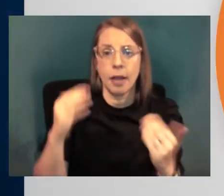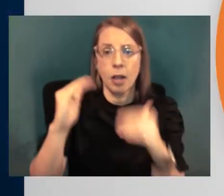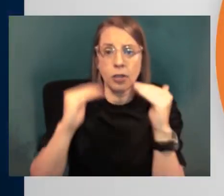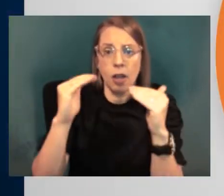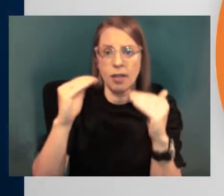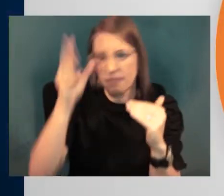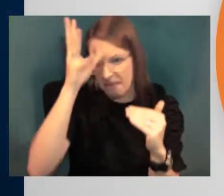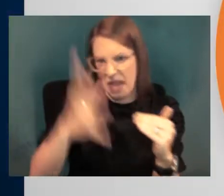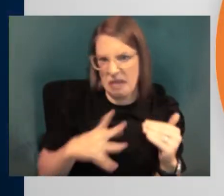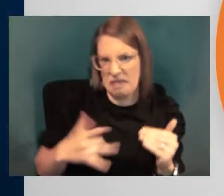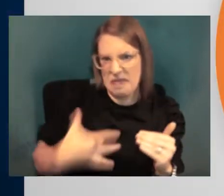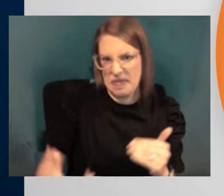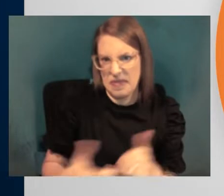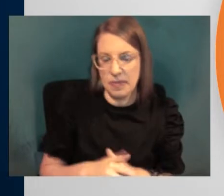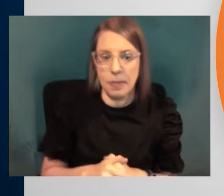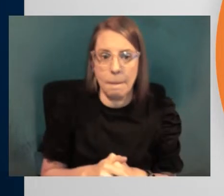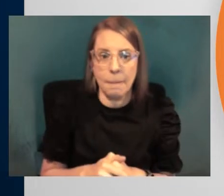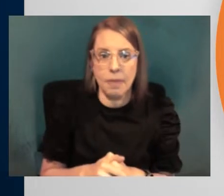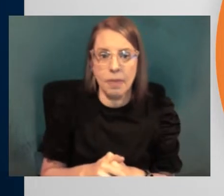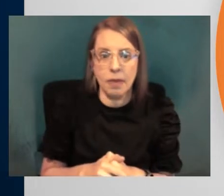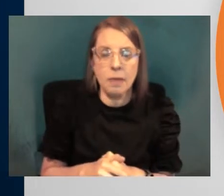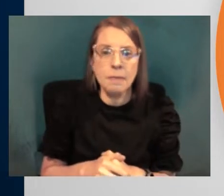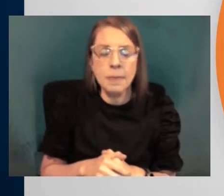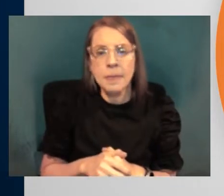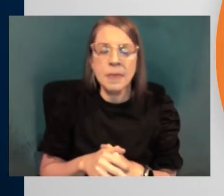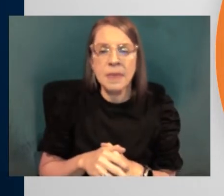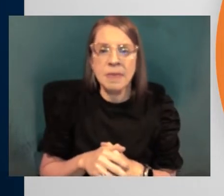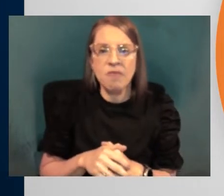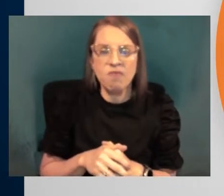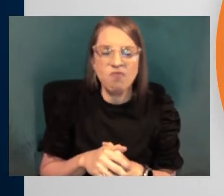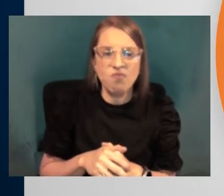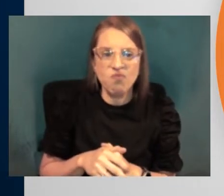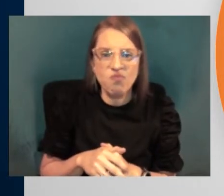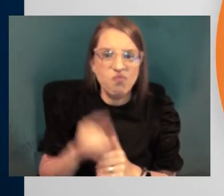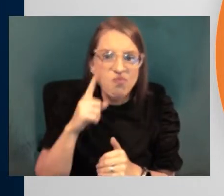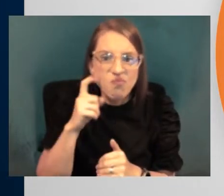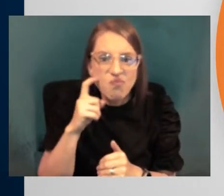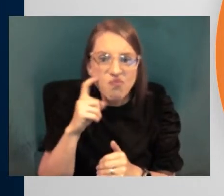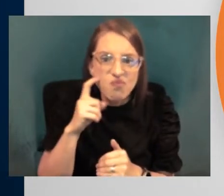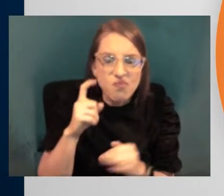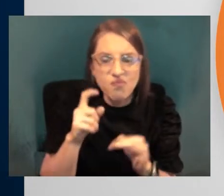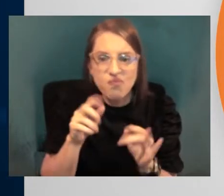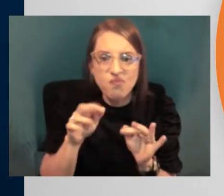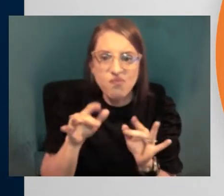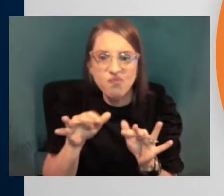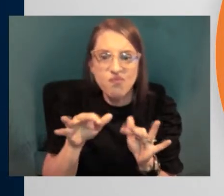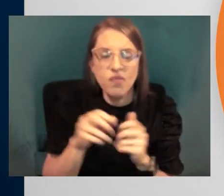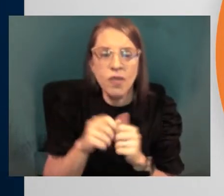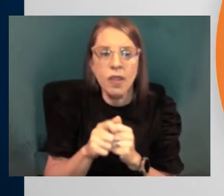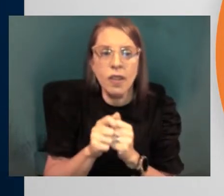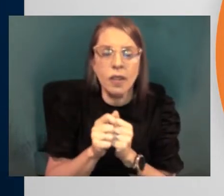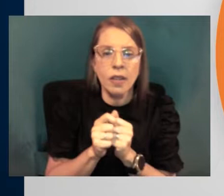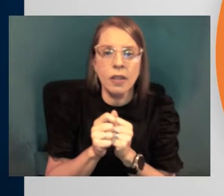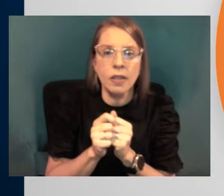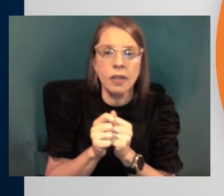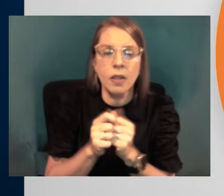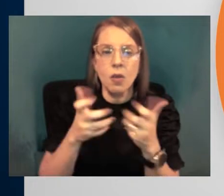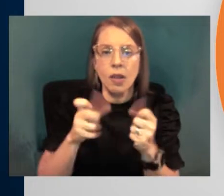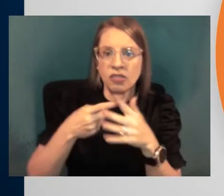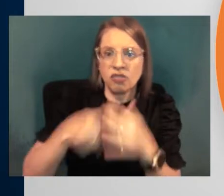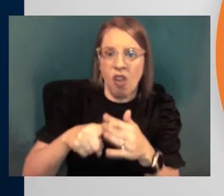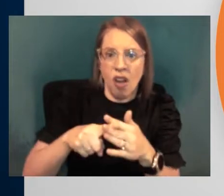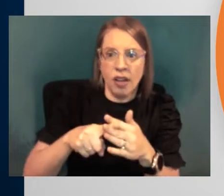of too mischievous and wanting to be sure that that mortar that he is trying to kind of start goes